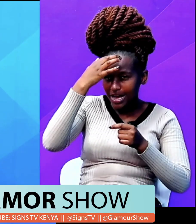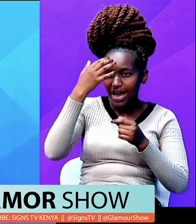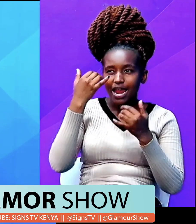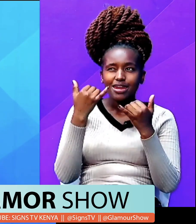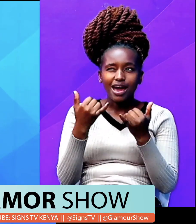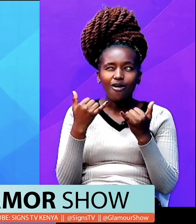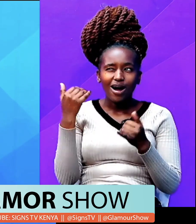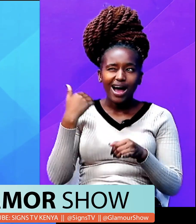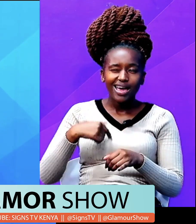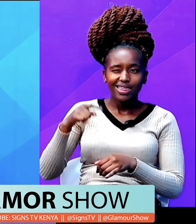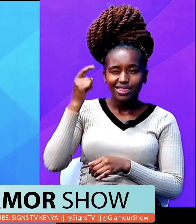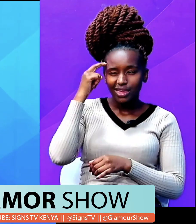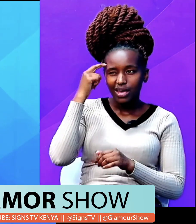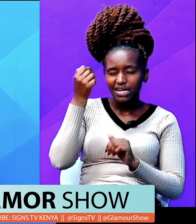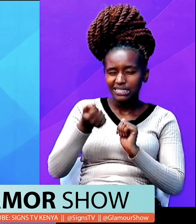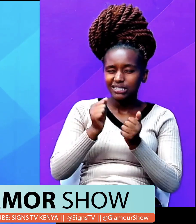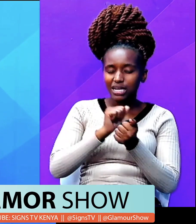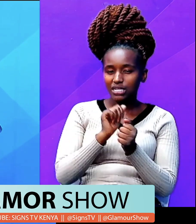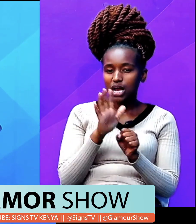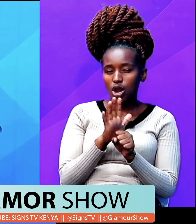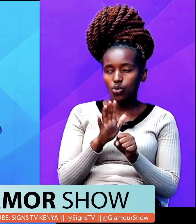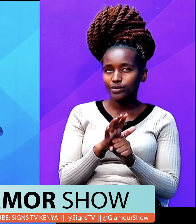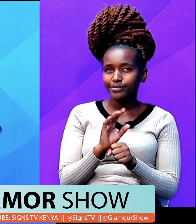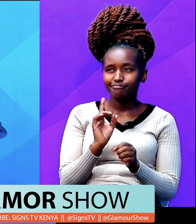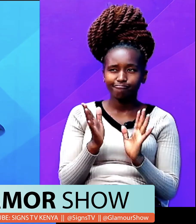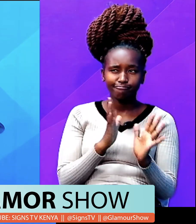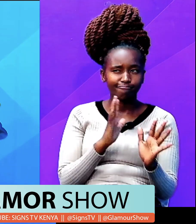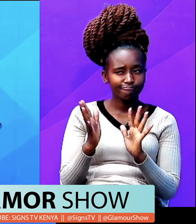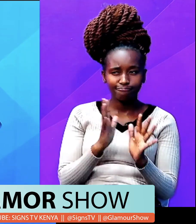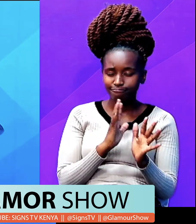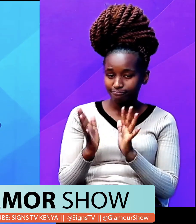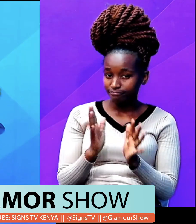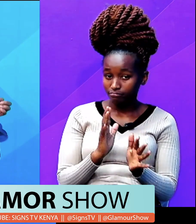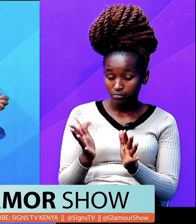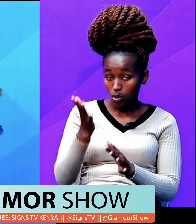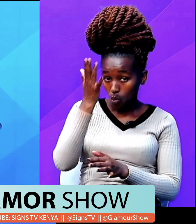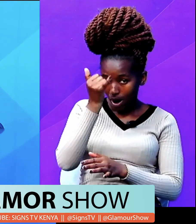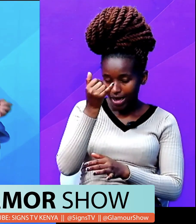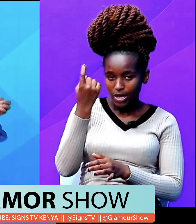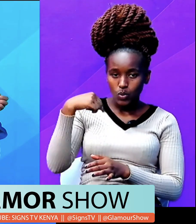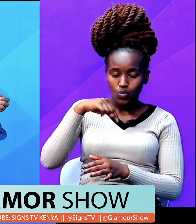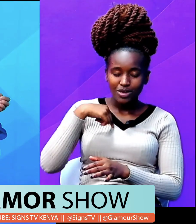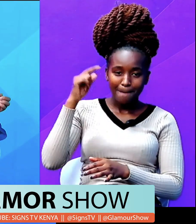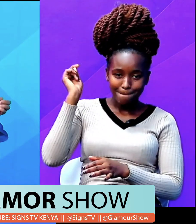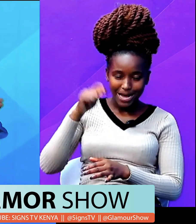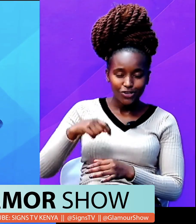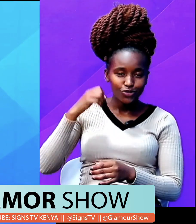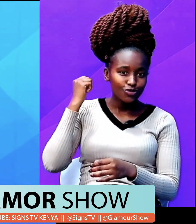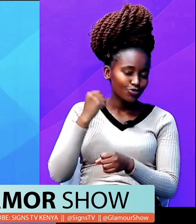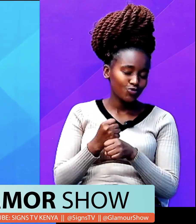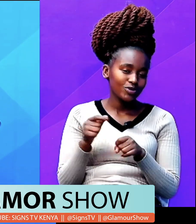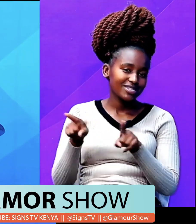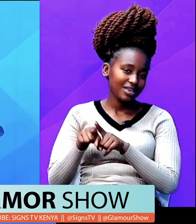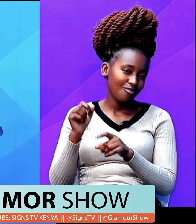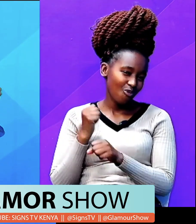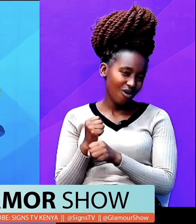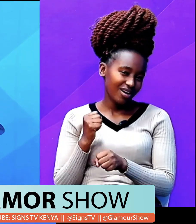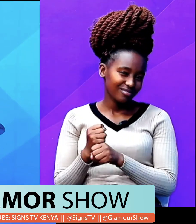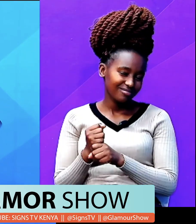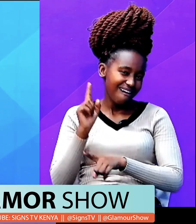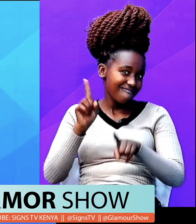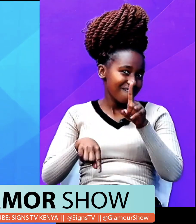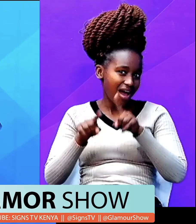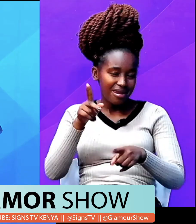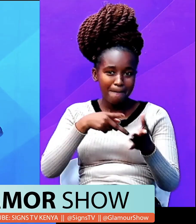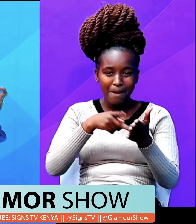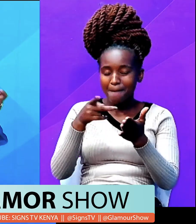it doesn't really change a thing, because at the end of the day, we will still do the install and the styling. So it doesn't vary at all.